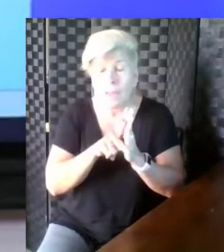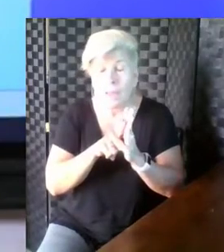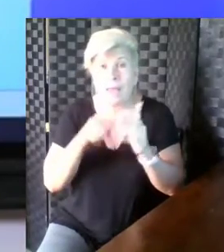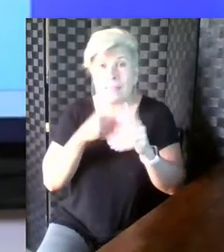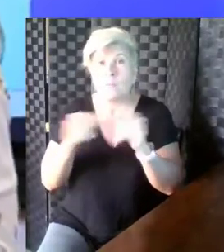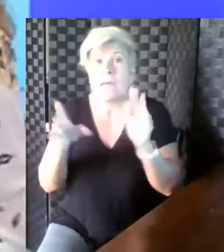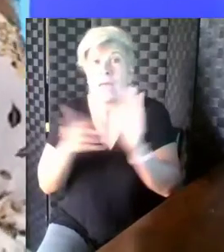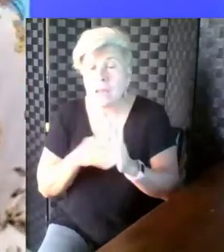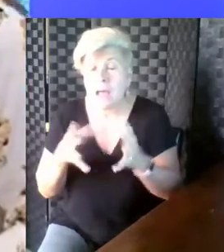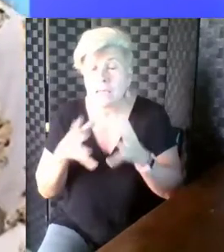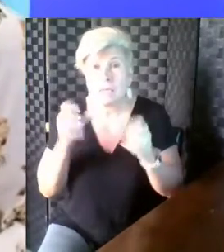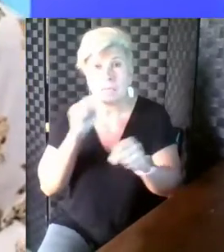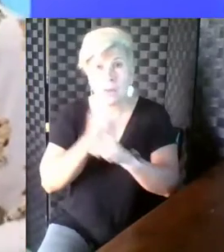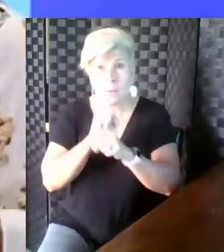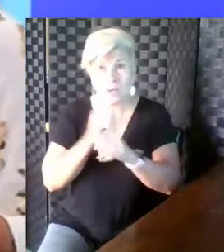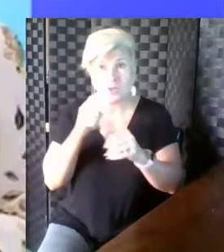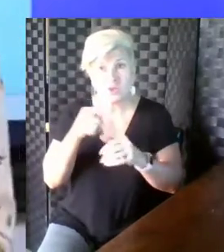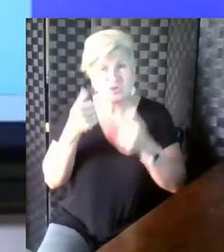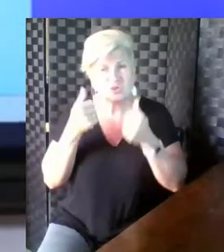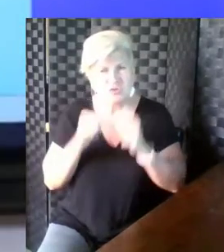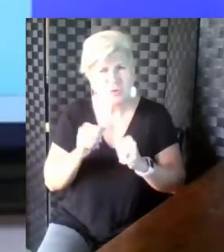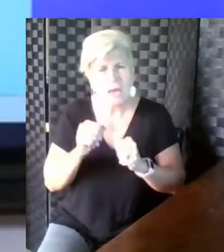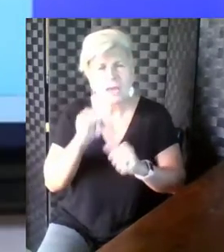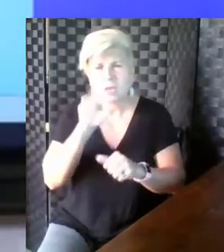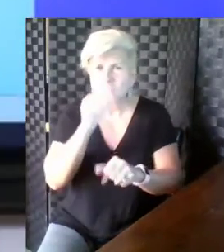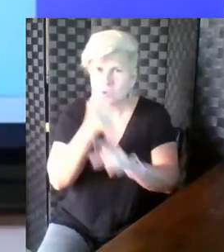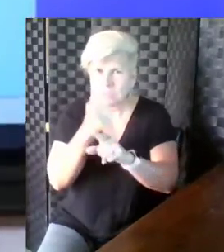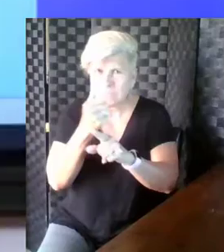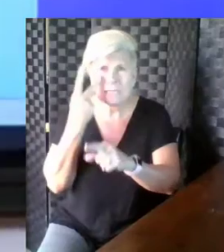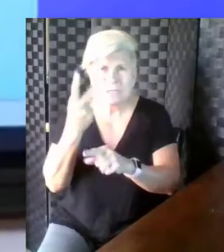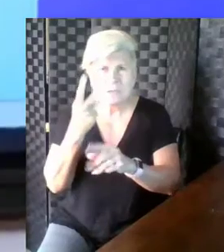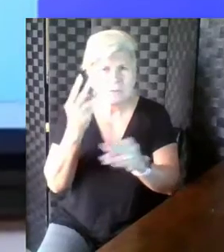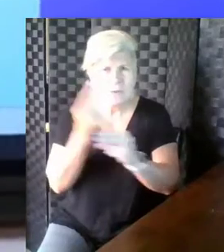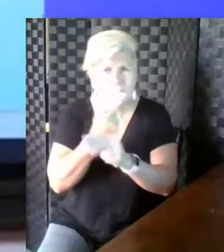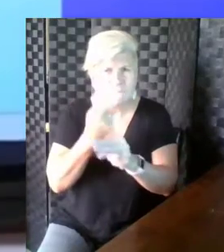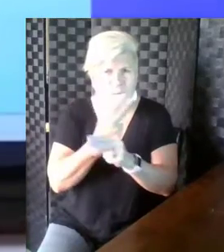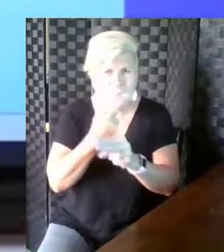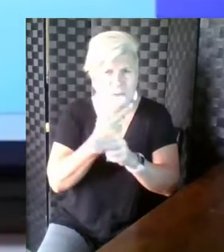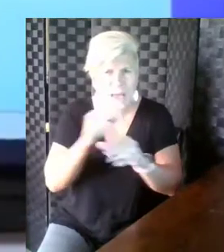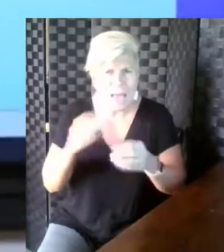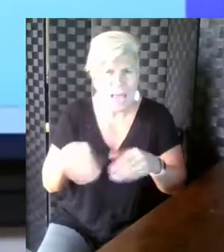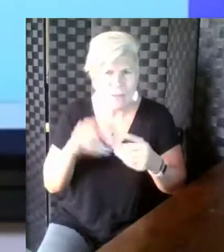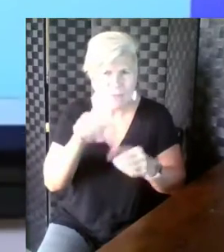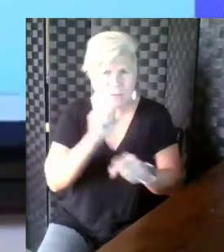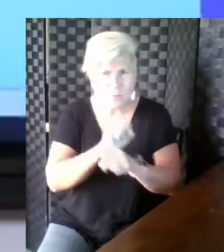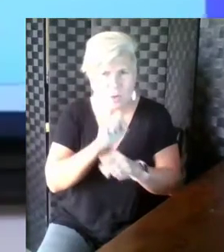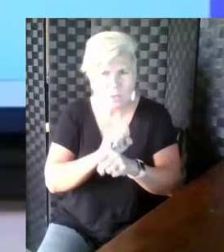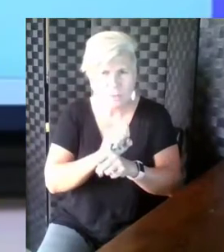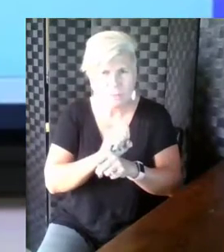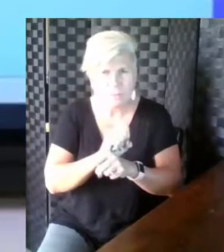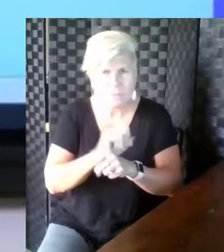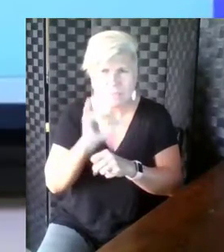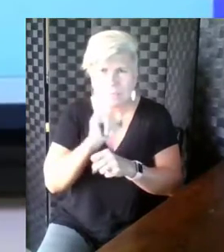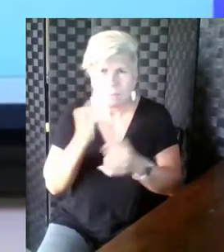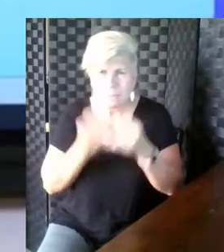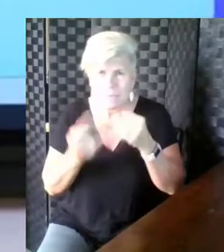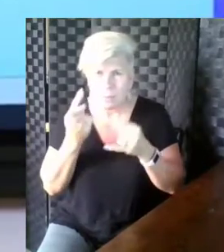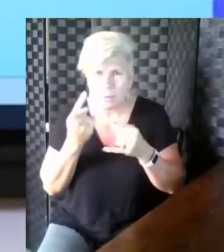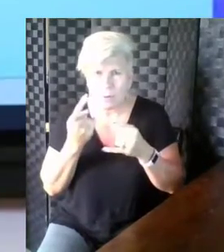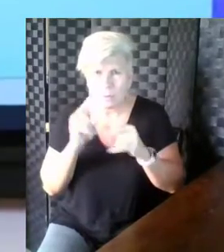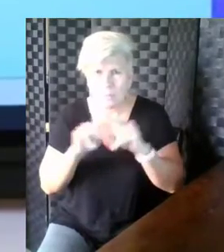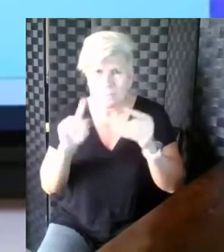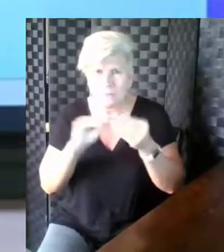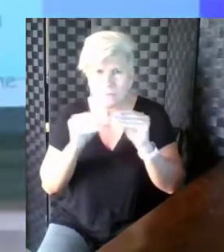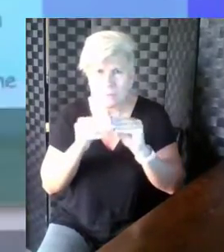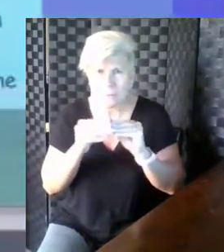work. I'd like you to try this one on your own. Take just a moment. See if you can figure out how this works. It's exactly like the last one, but